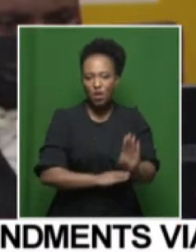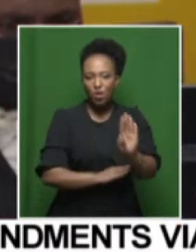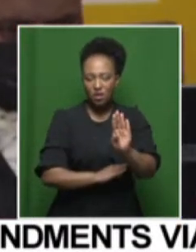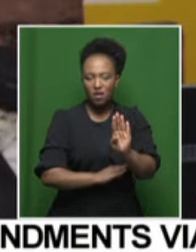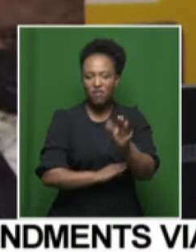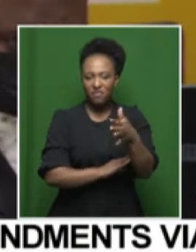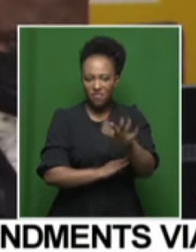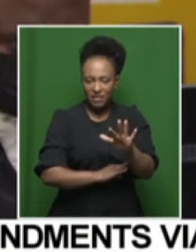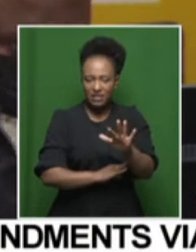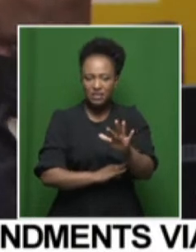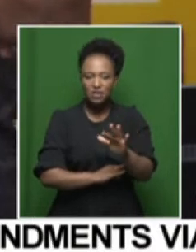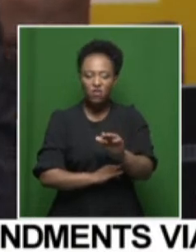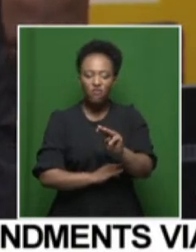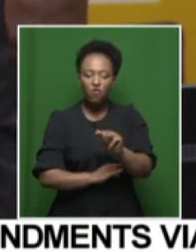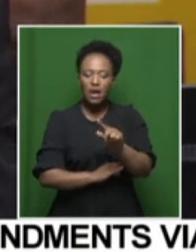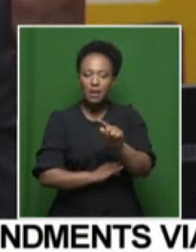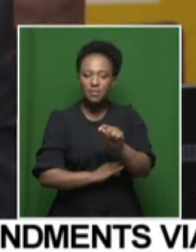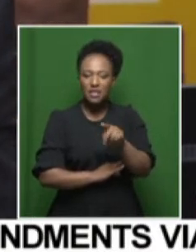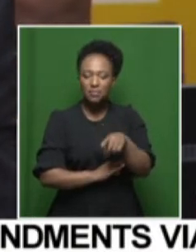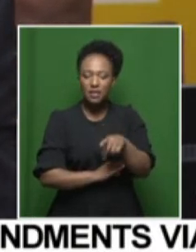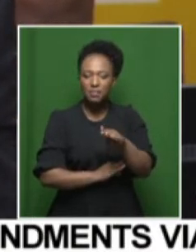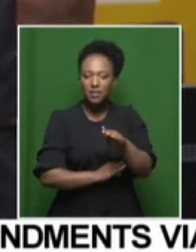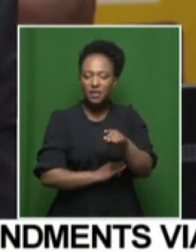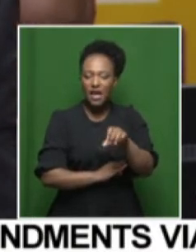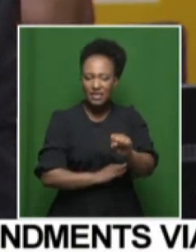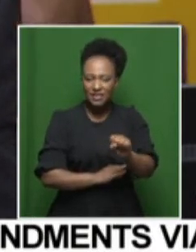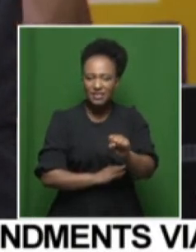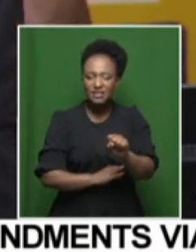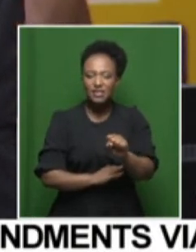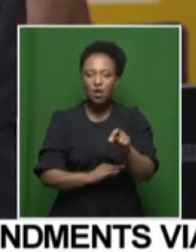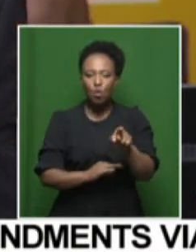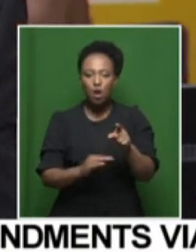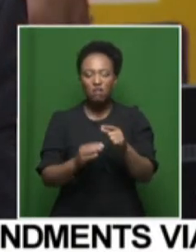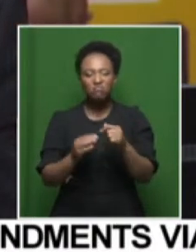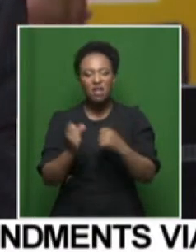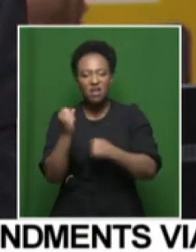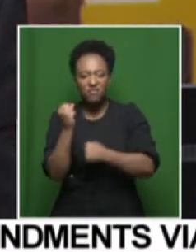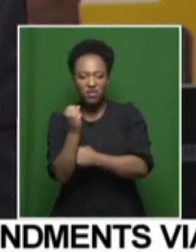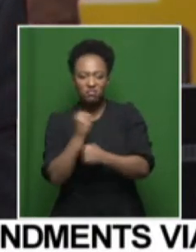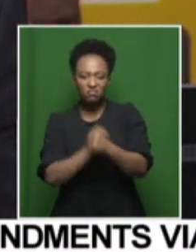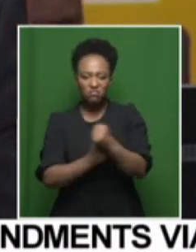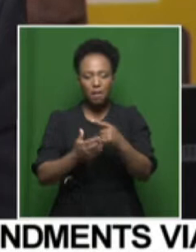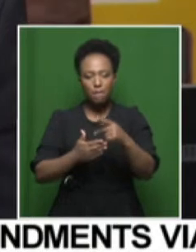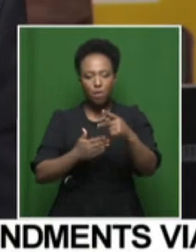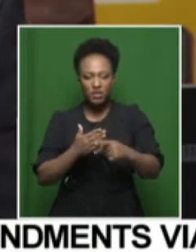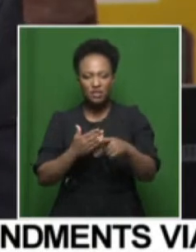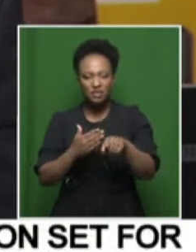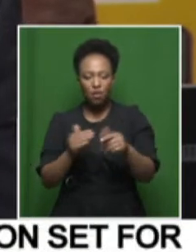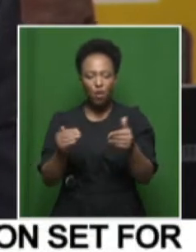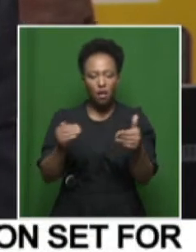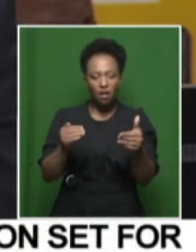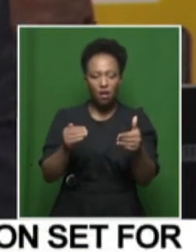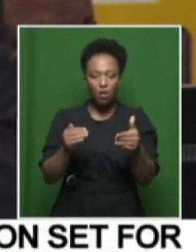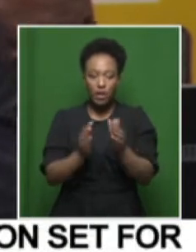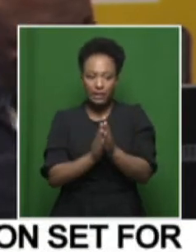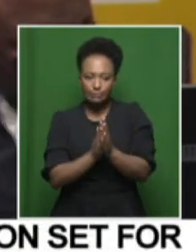term for infrastructure catalytic projects. We look forward to engaging with specific proposals in this